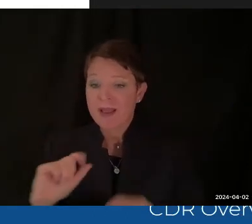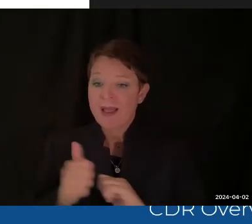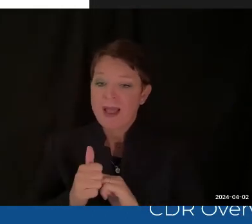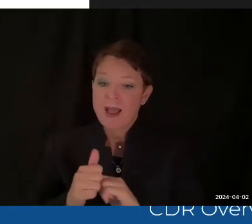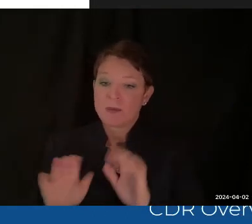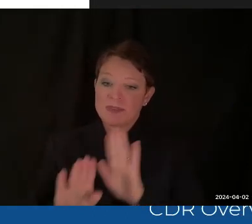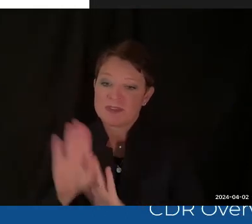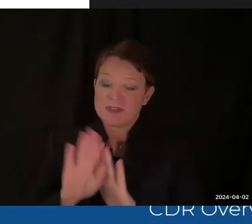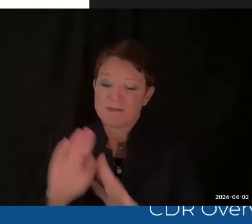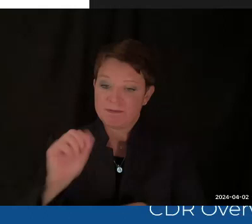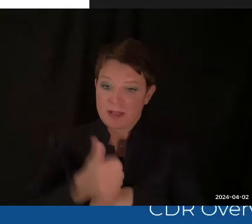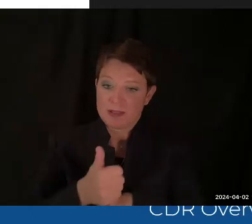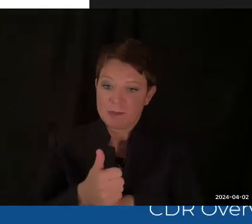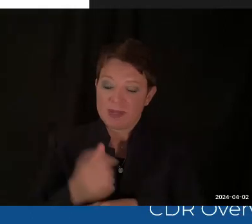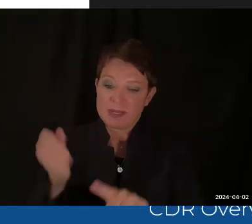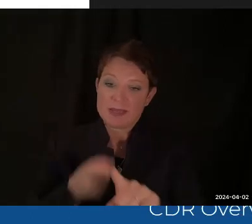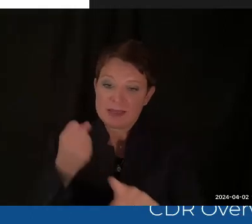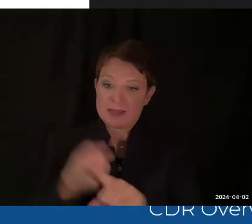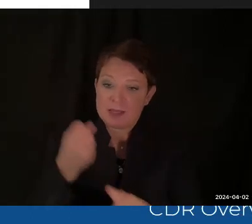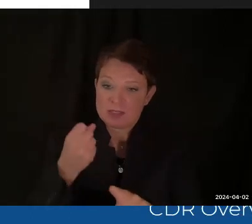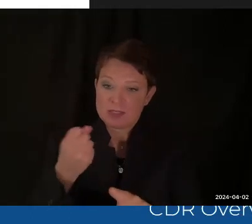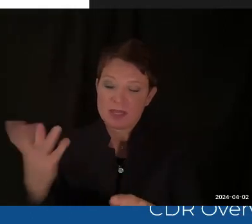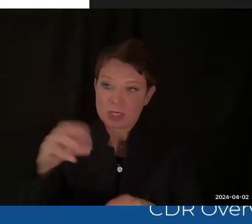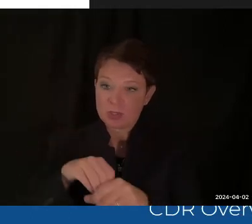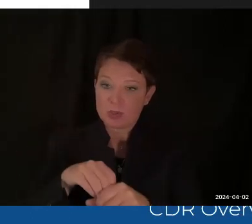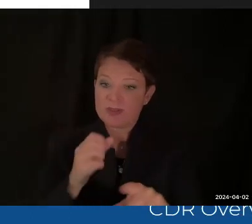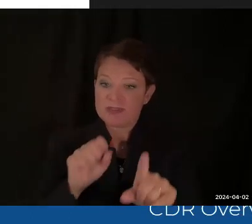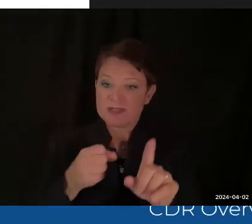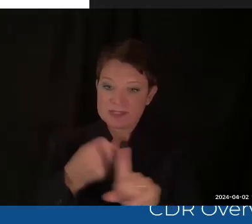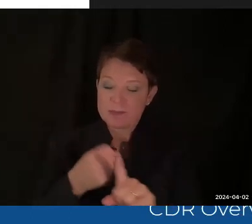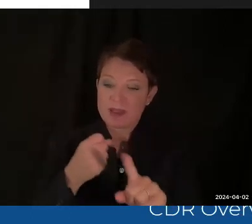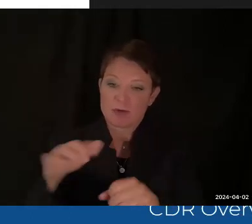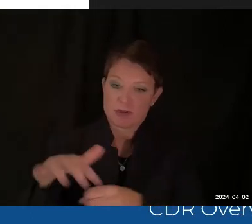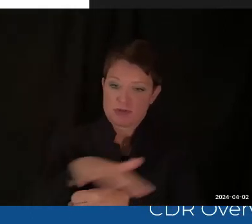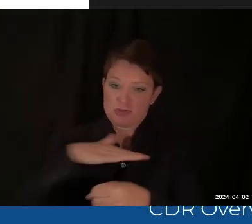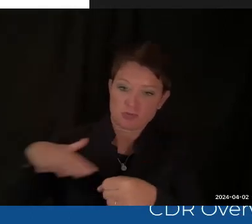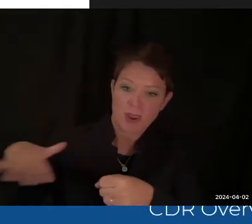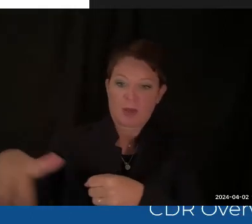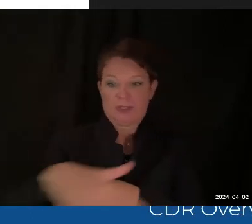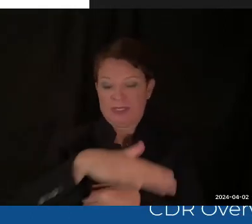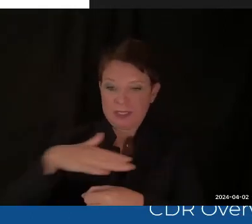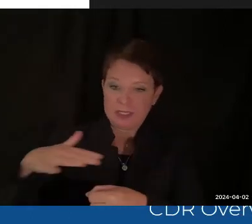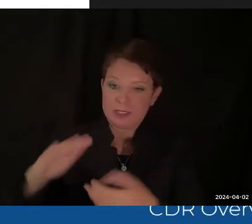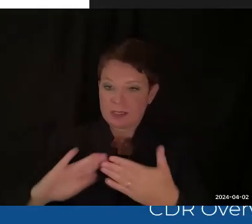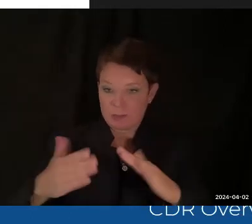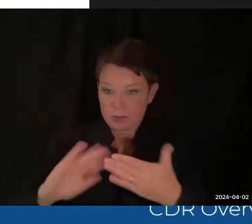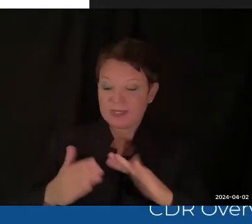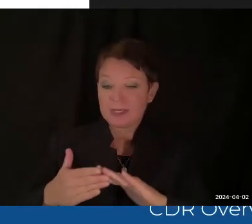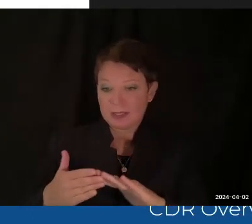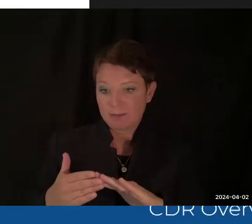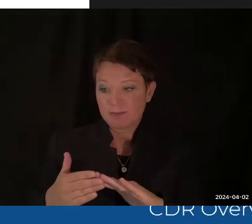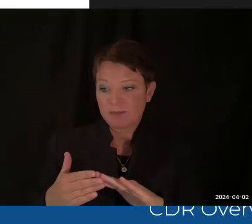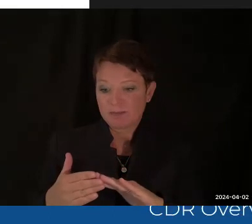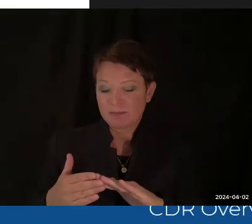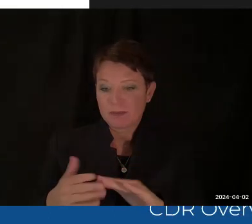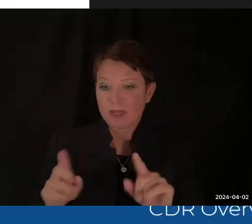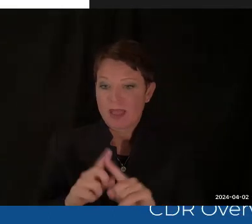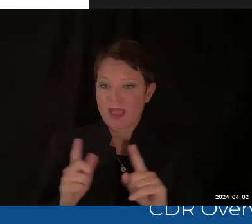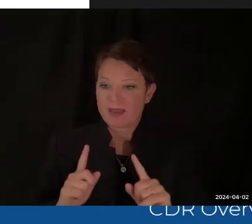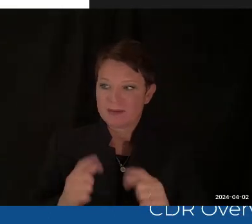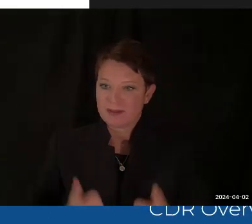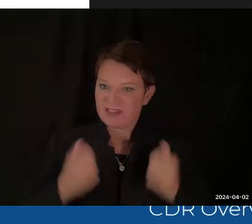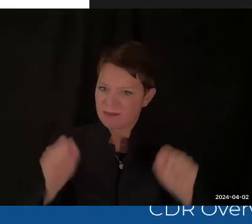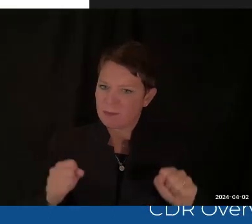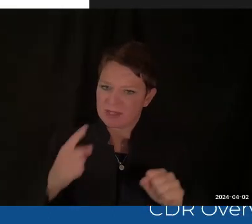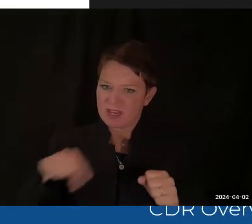into account the impacts that it can have on the surrounding communities and on the livability of